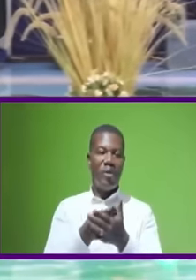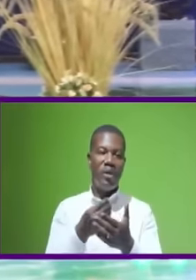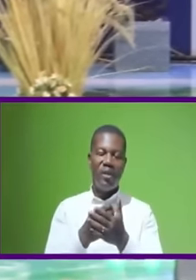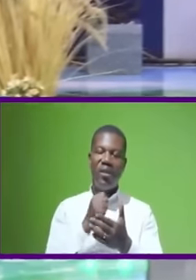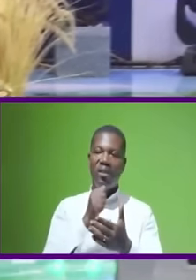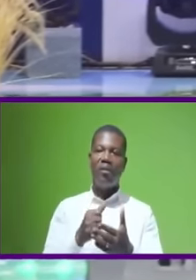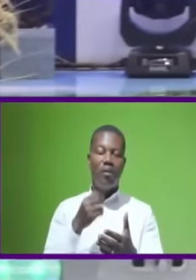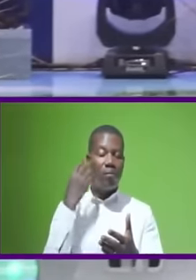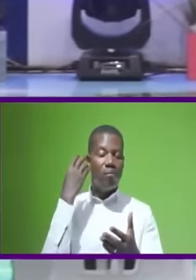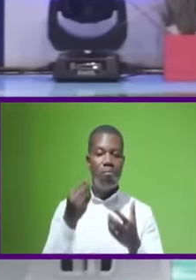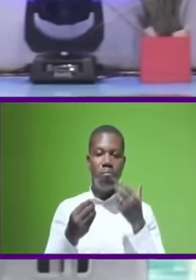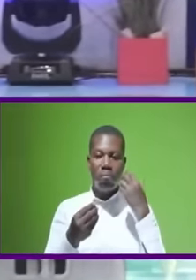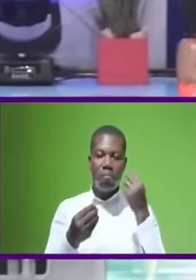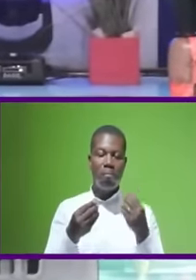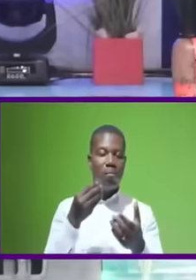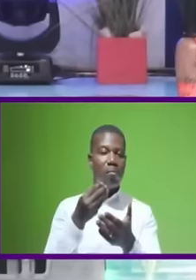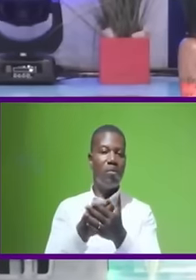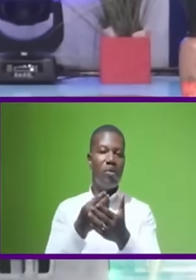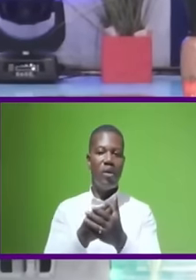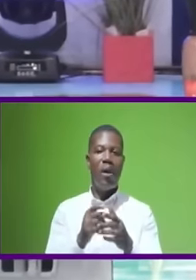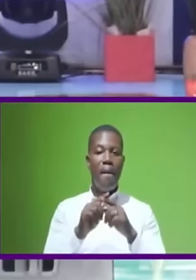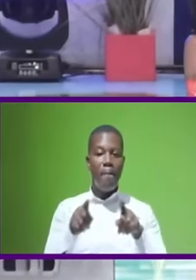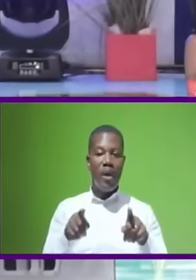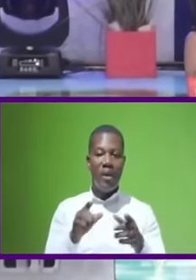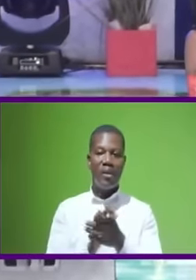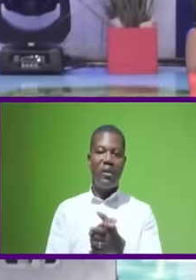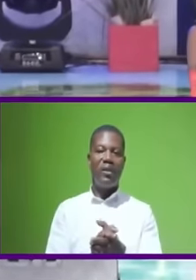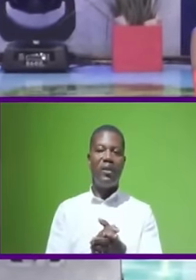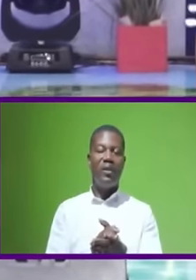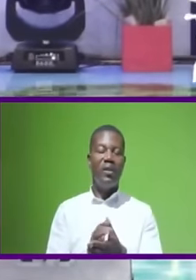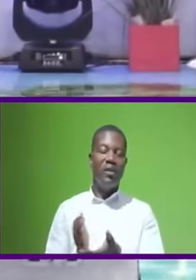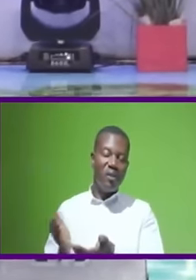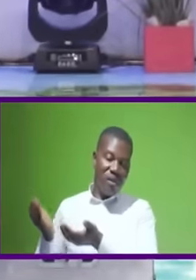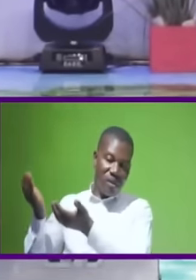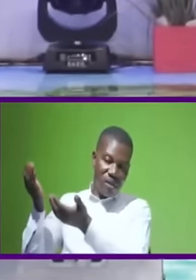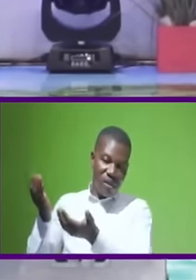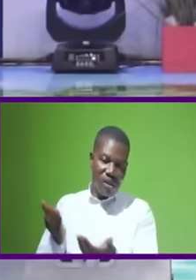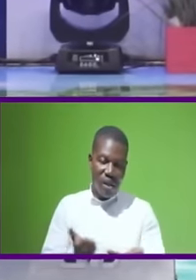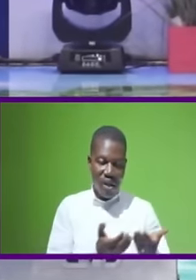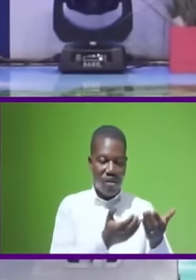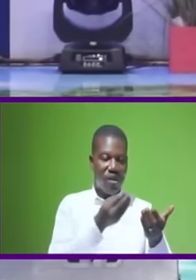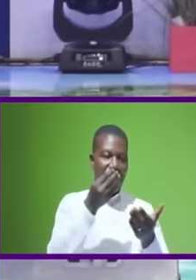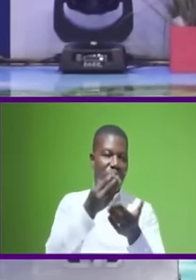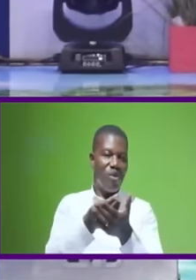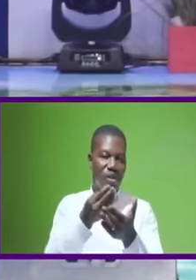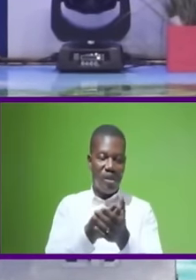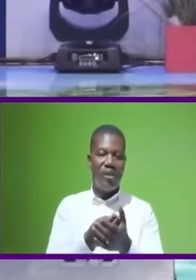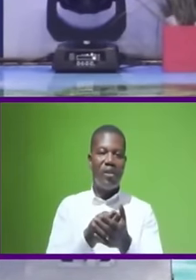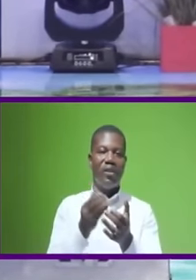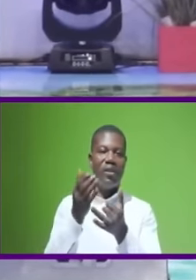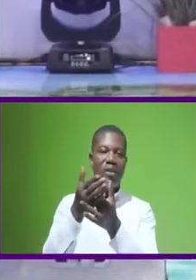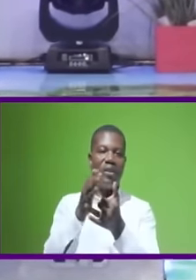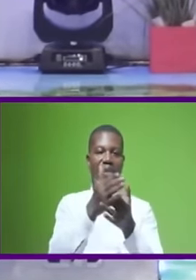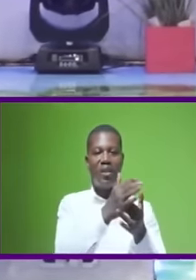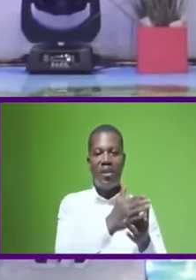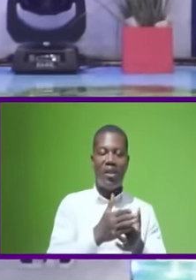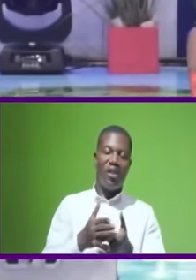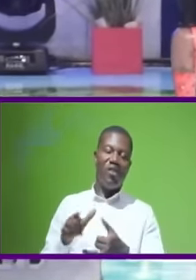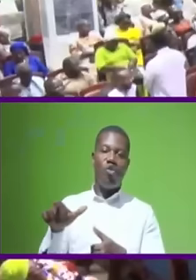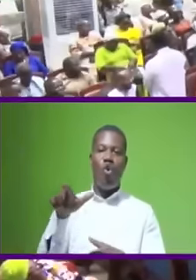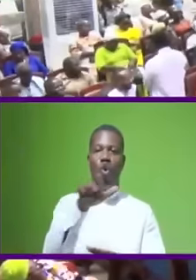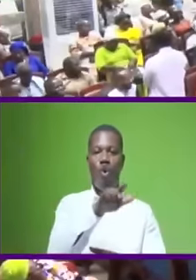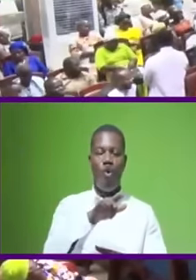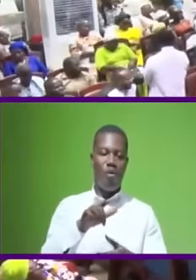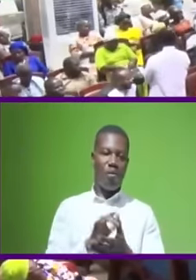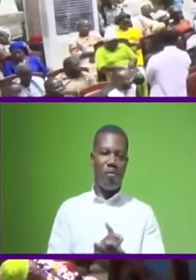wife, one watching. So I am si canibu, yeah, no. Why is it that Peter and his